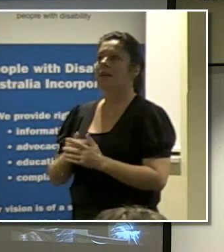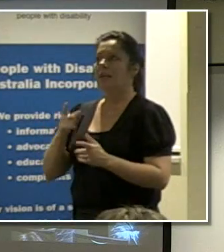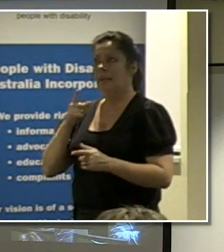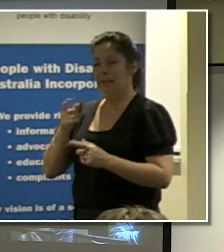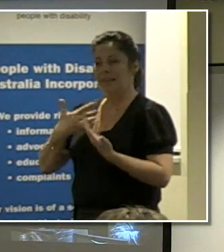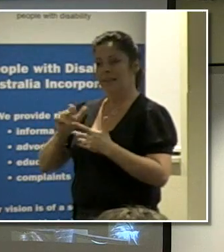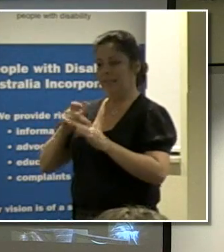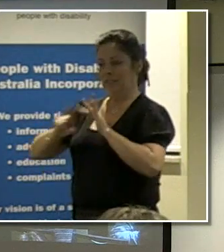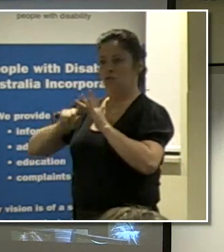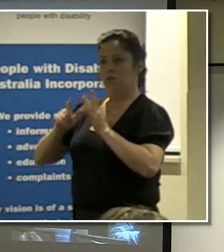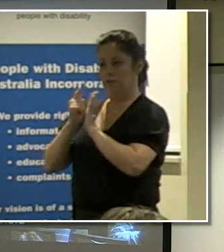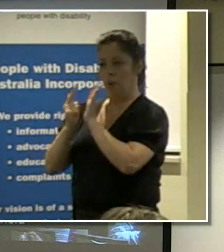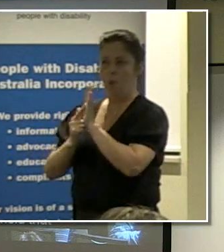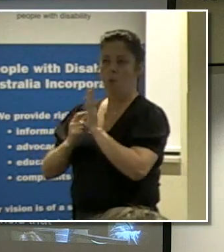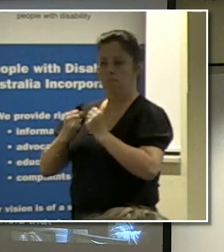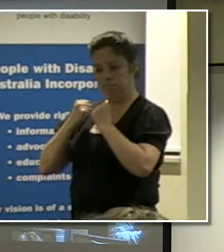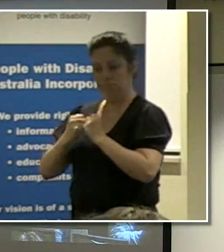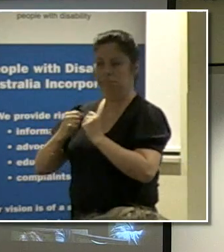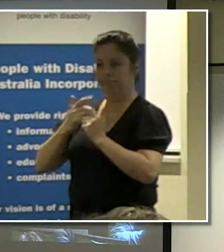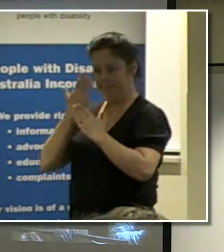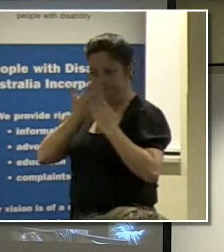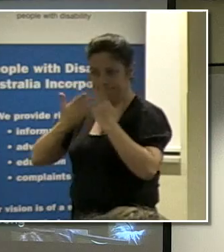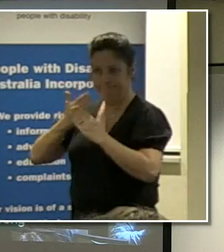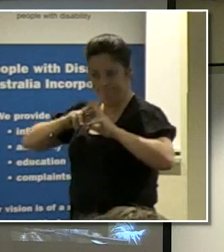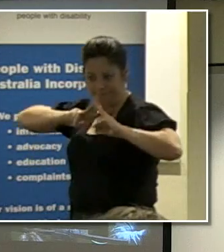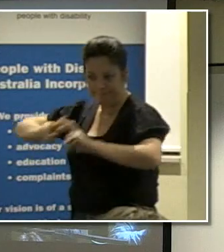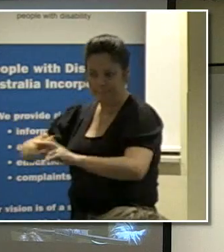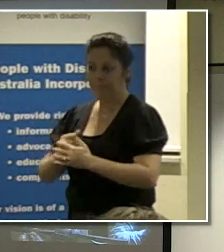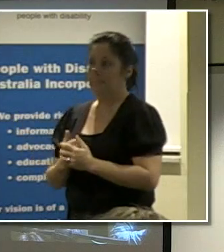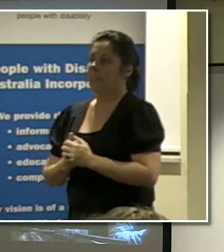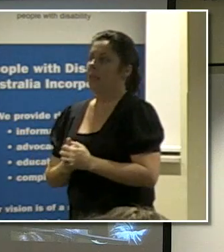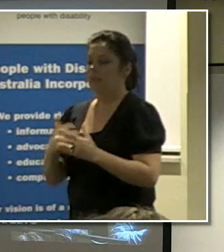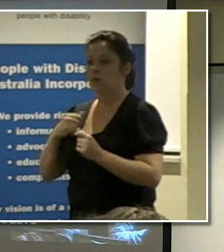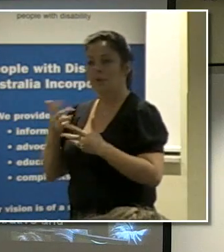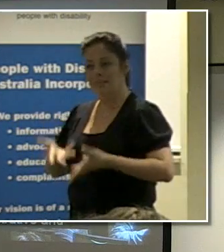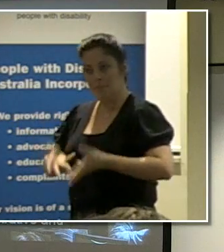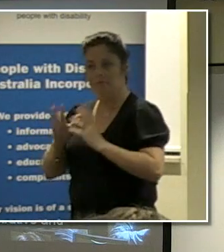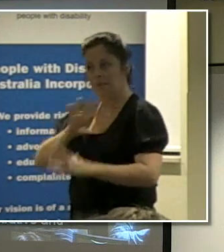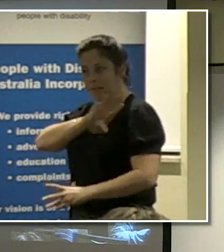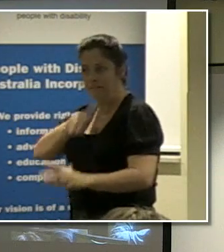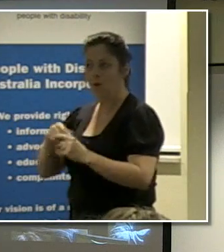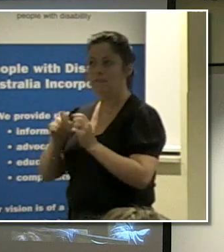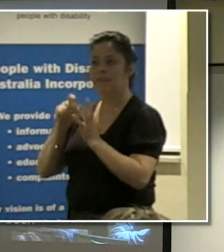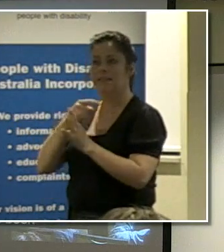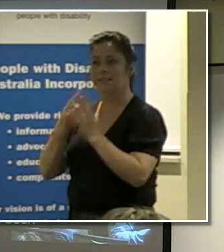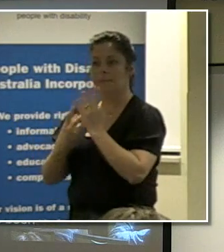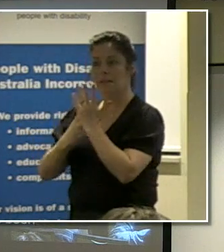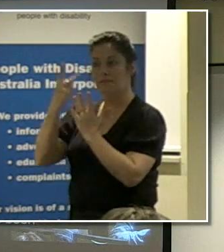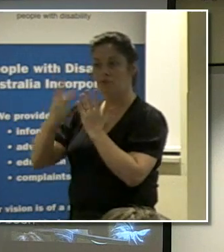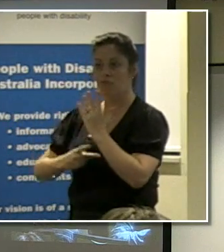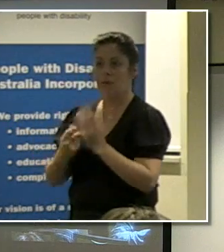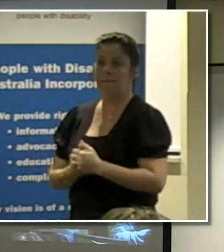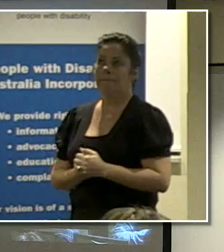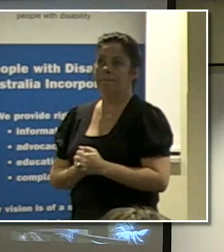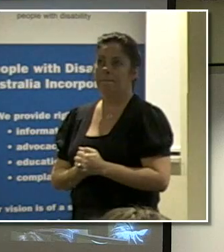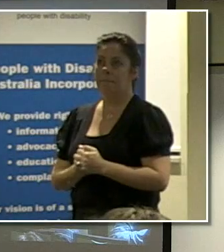law. He's been actively involved in development of the Disability Reform Program, being a member of the independent panel